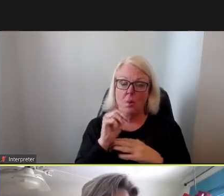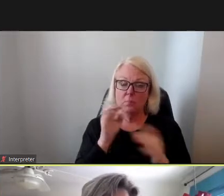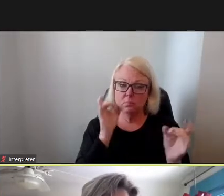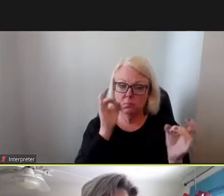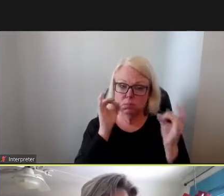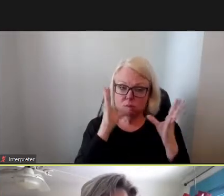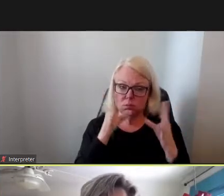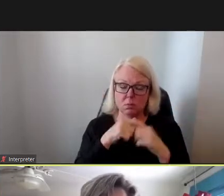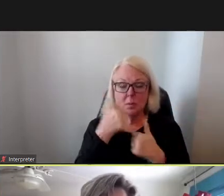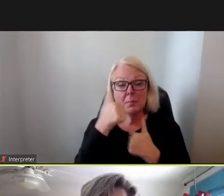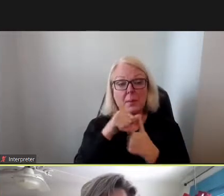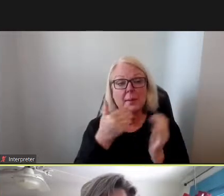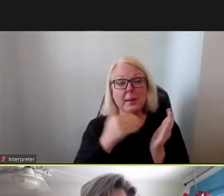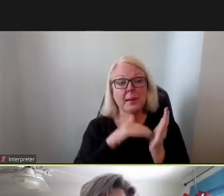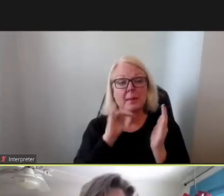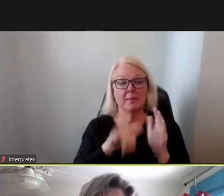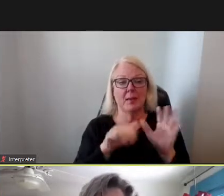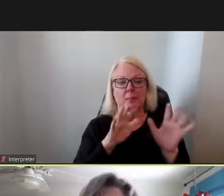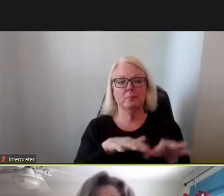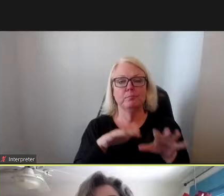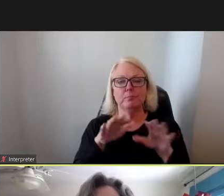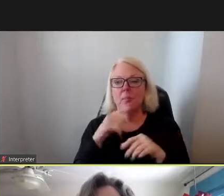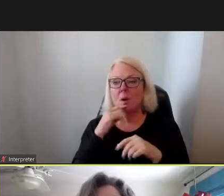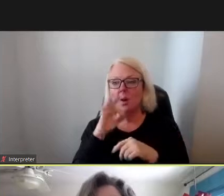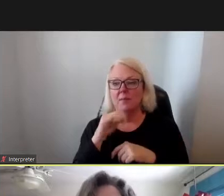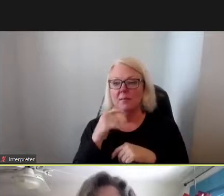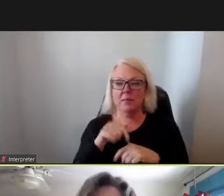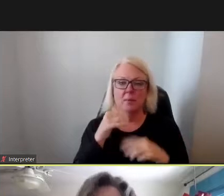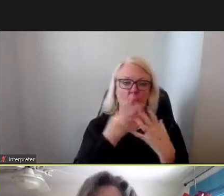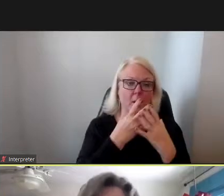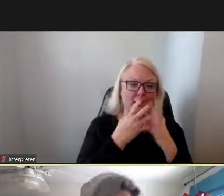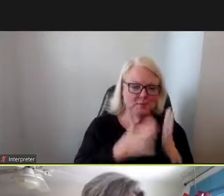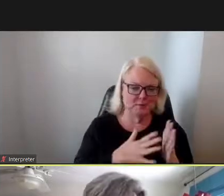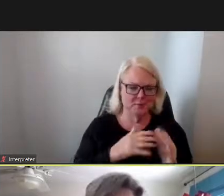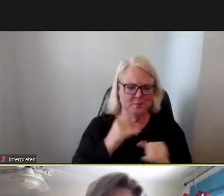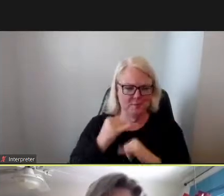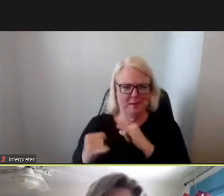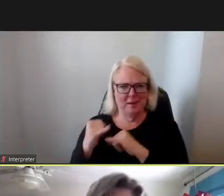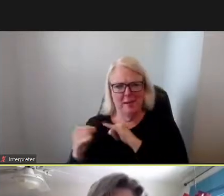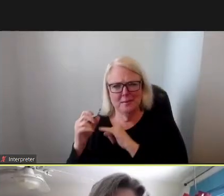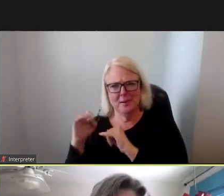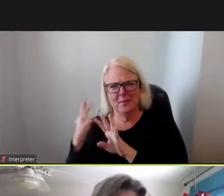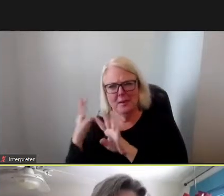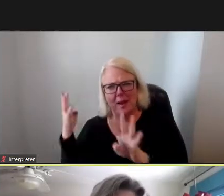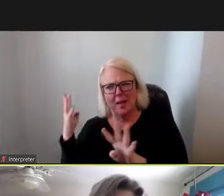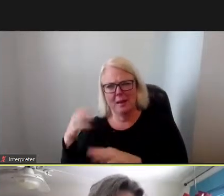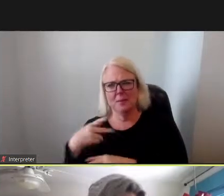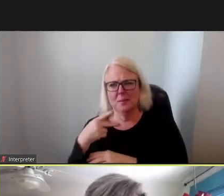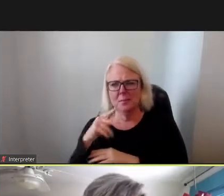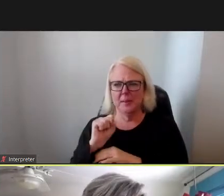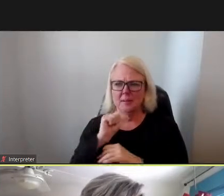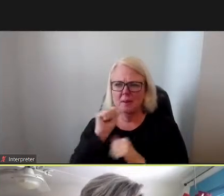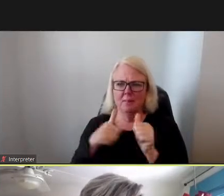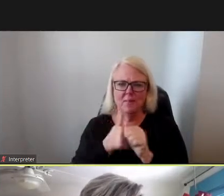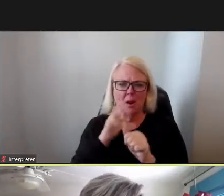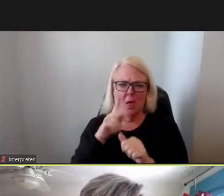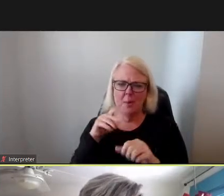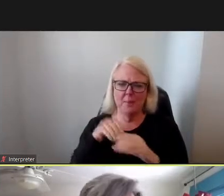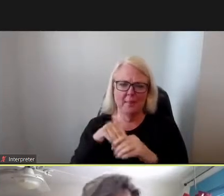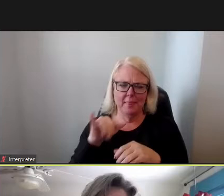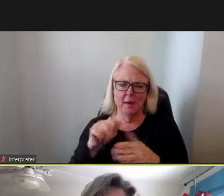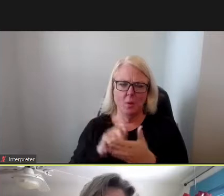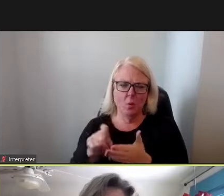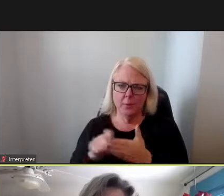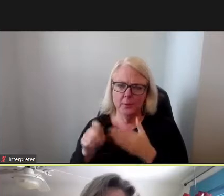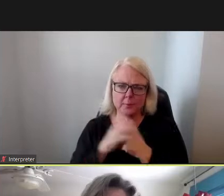Remember again, that casual designation of prisoners at the end of the line, PS, not followed up about in the article.